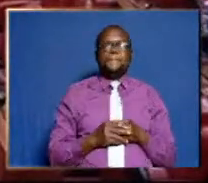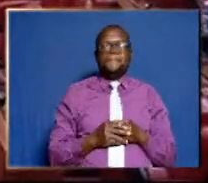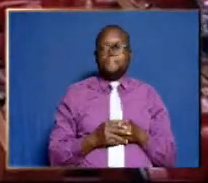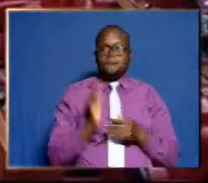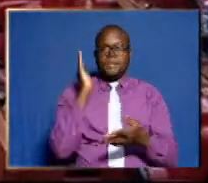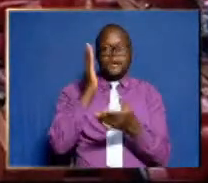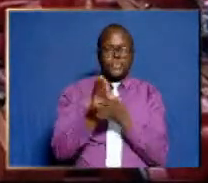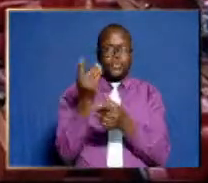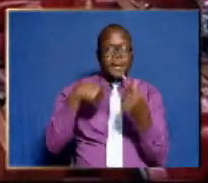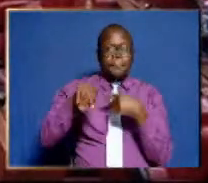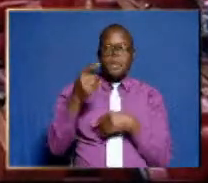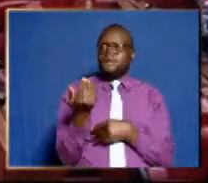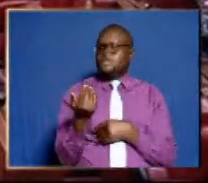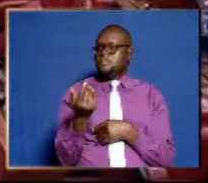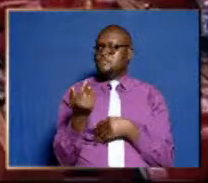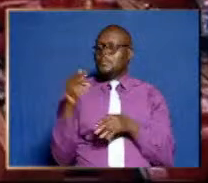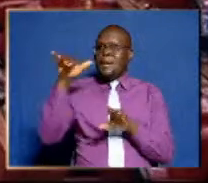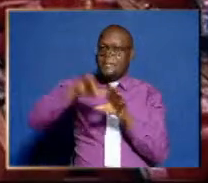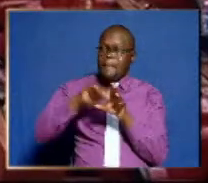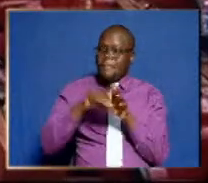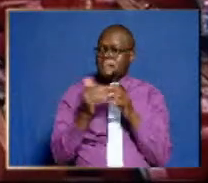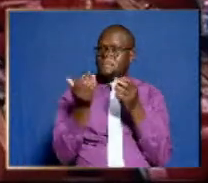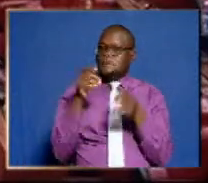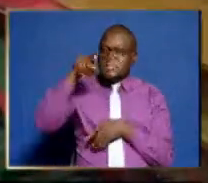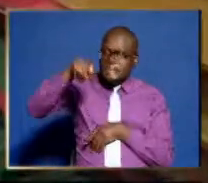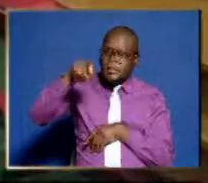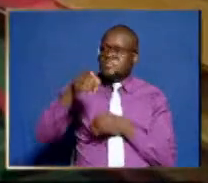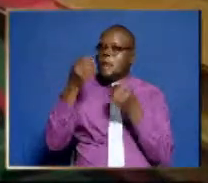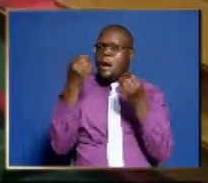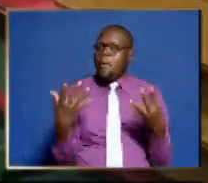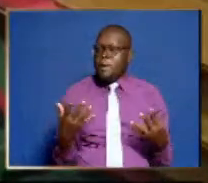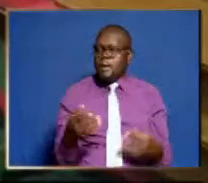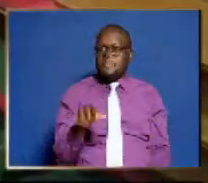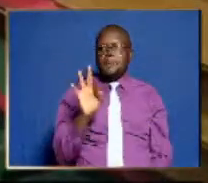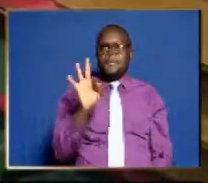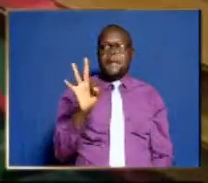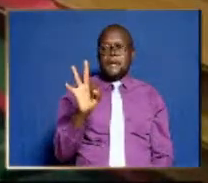Actually, about a handful of members needed.